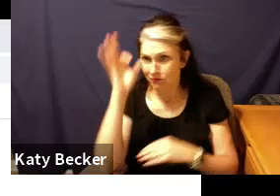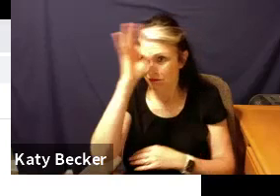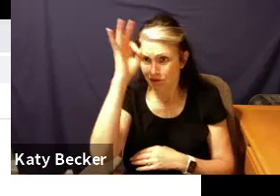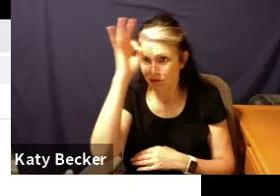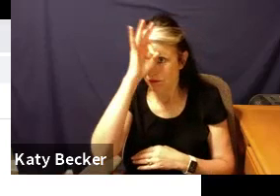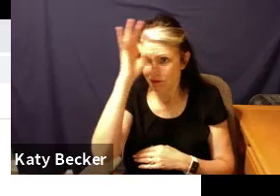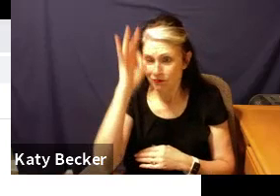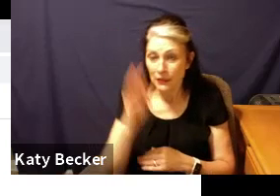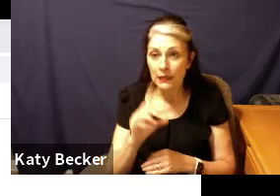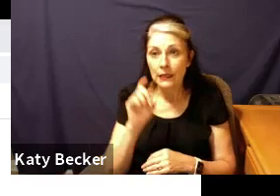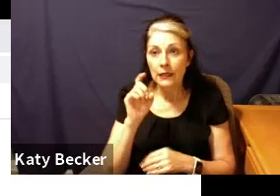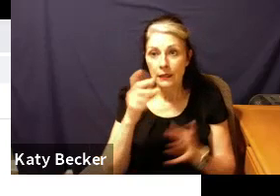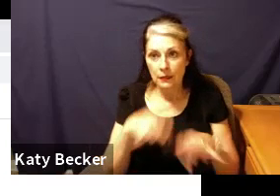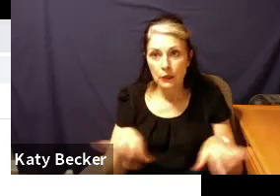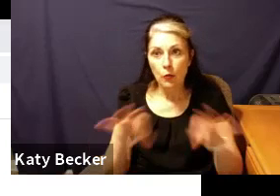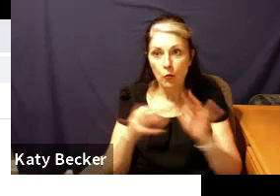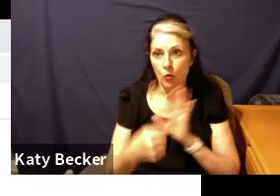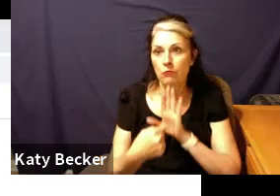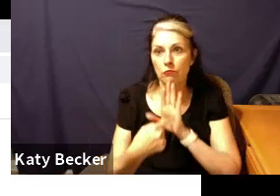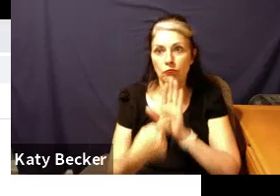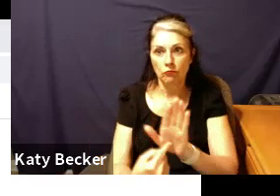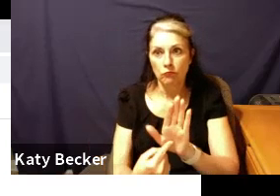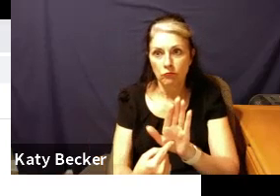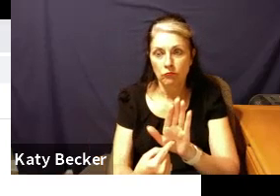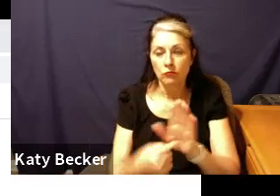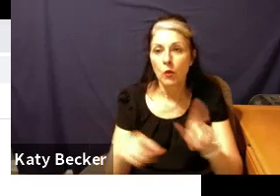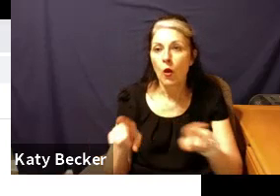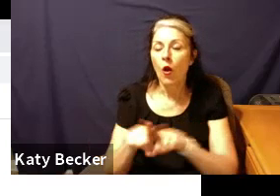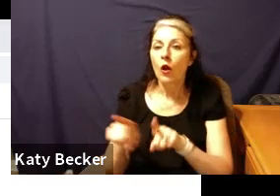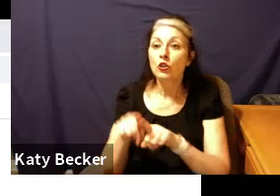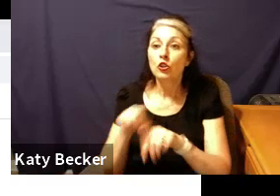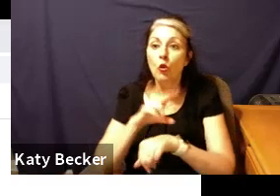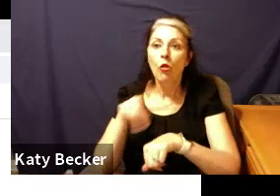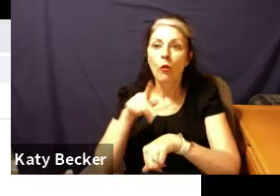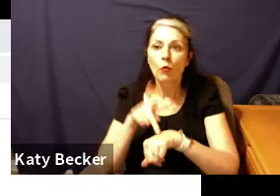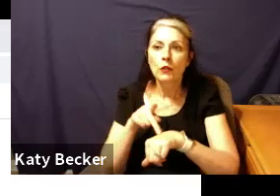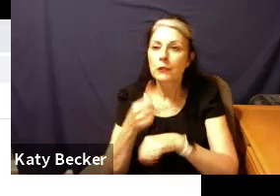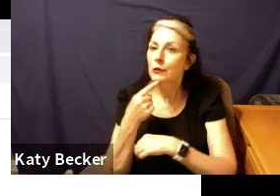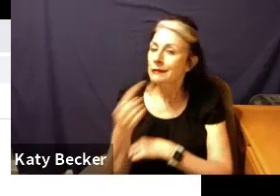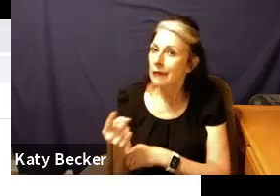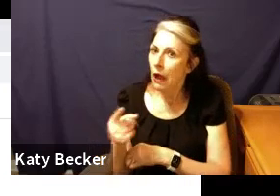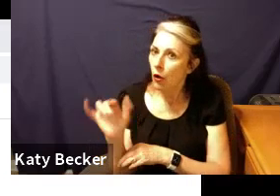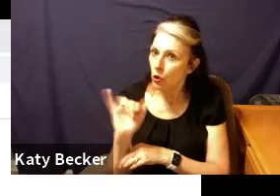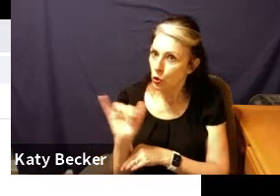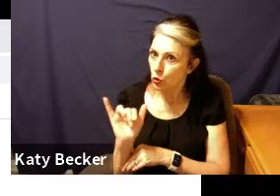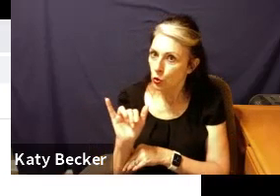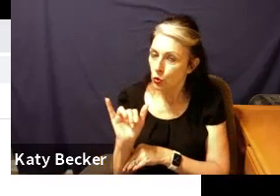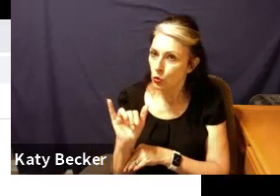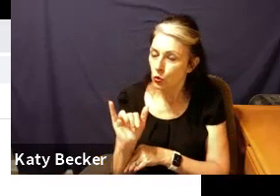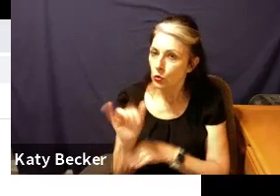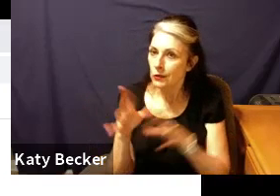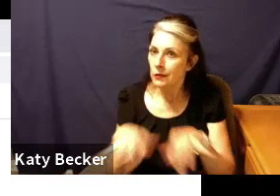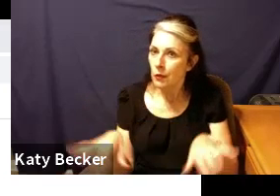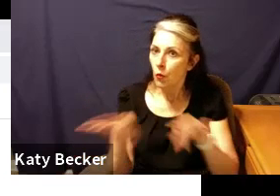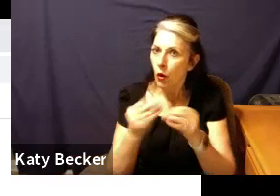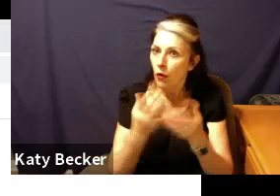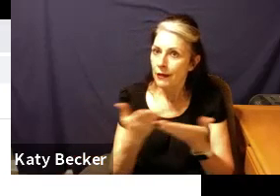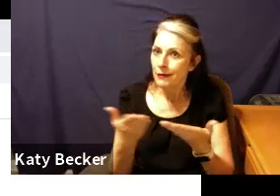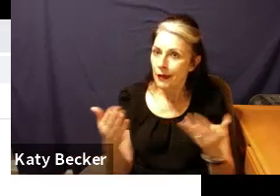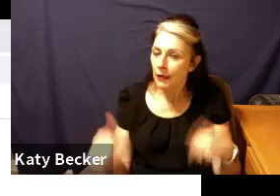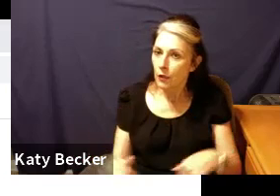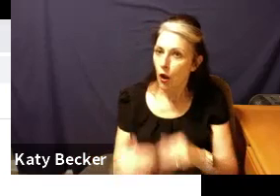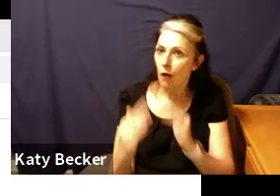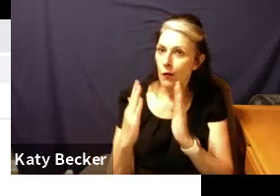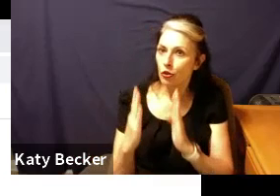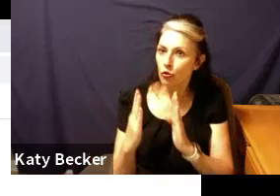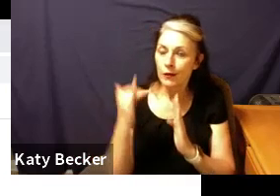we really need to bring that to light. And then also go to the principal. Really, we need to get those things addressed.